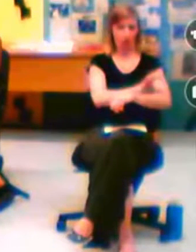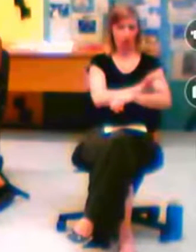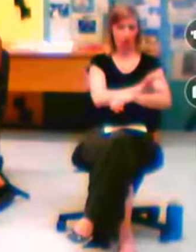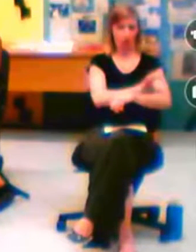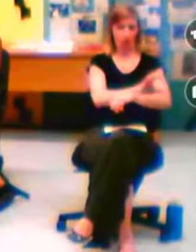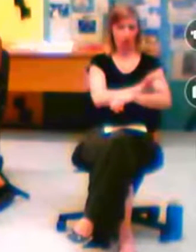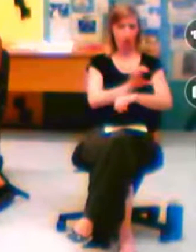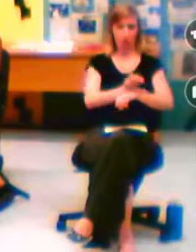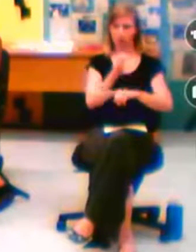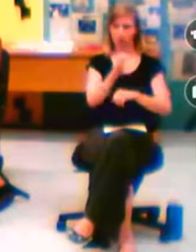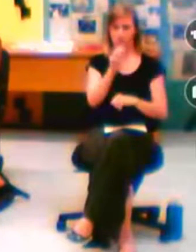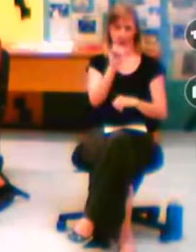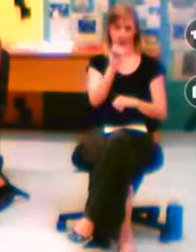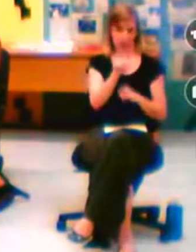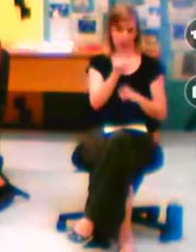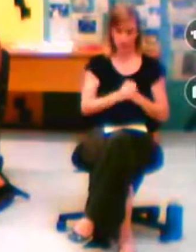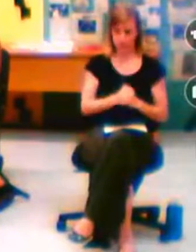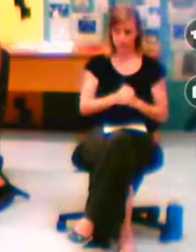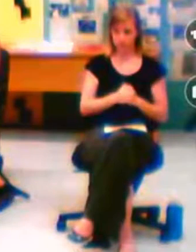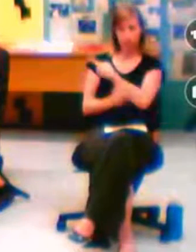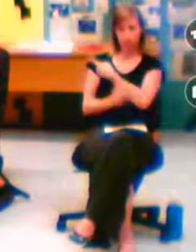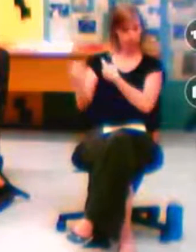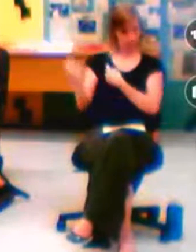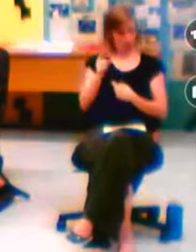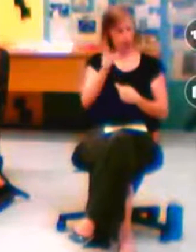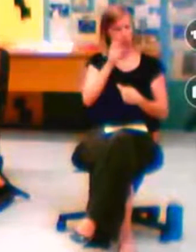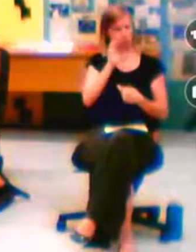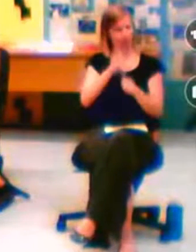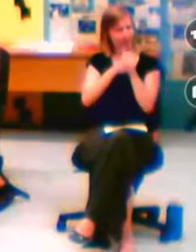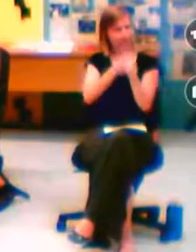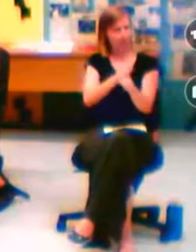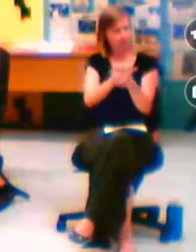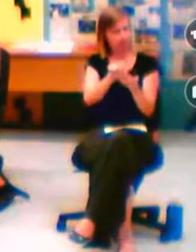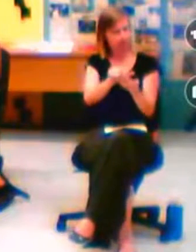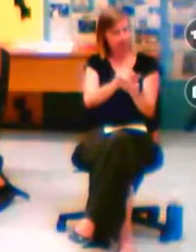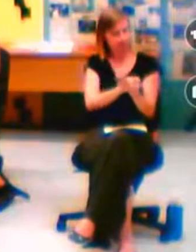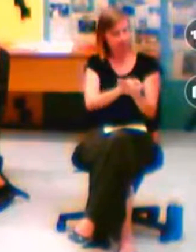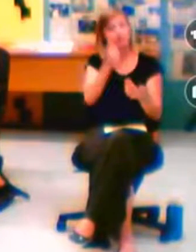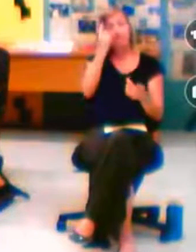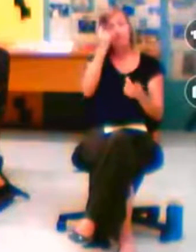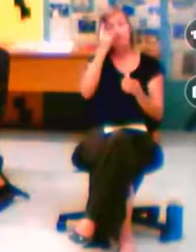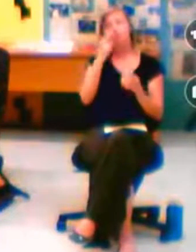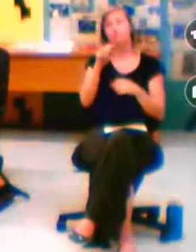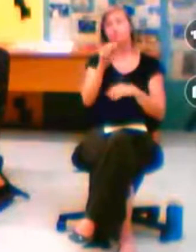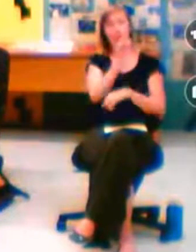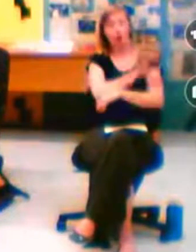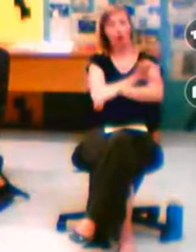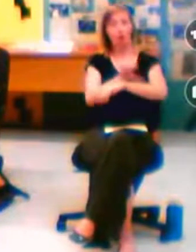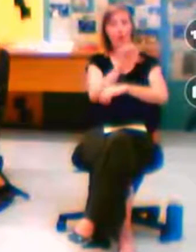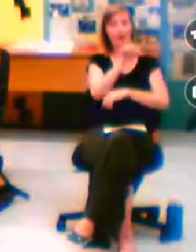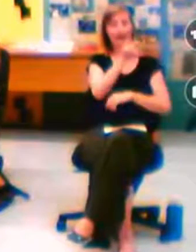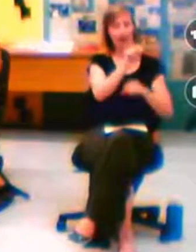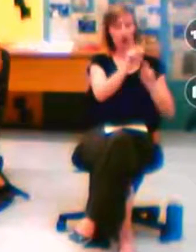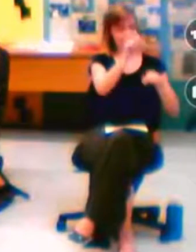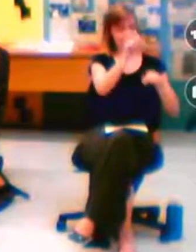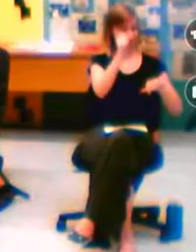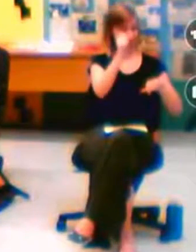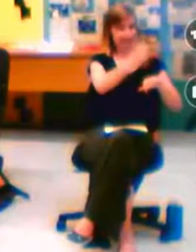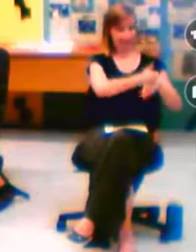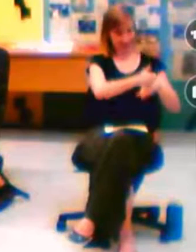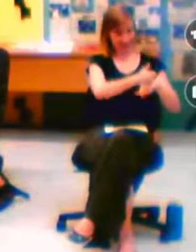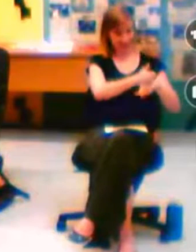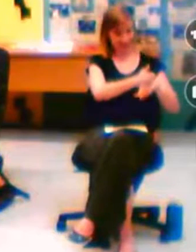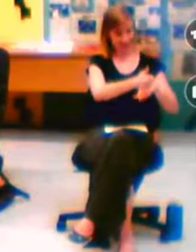Procedure for the review of final agency actions. So this is a similar procedure to what exists right now under